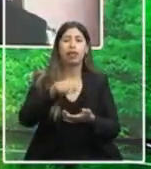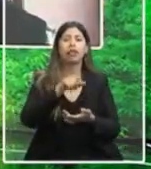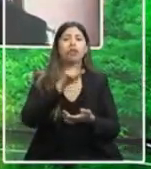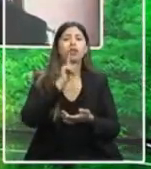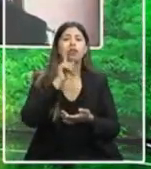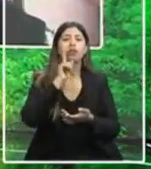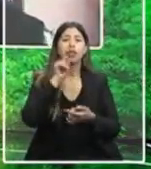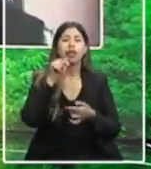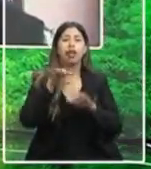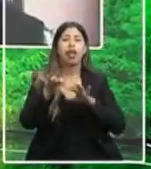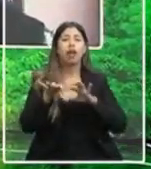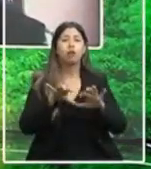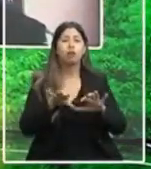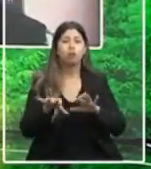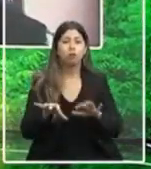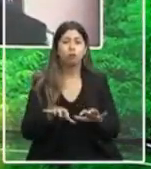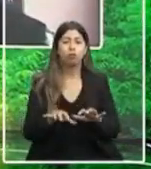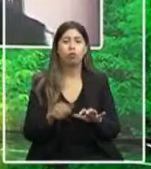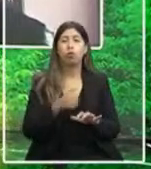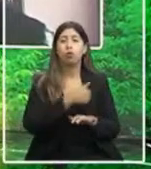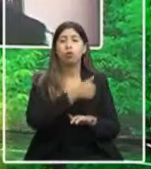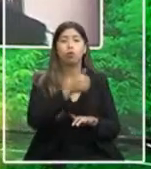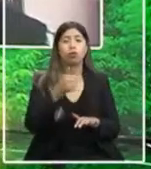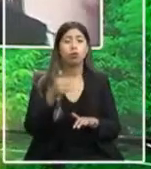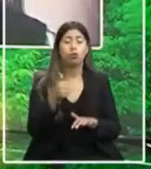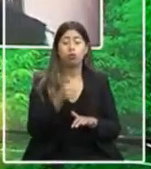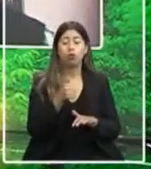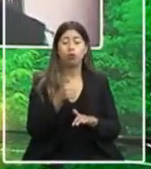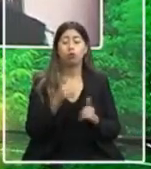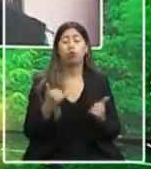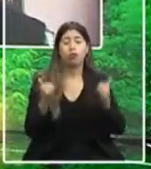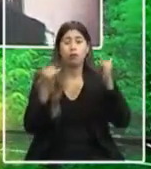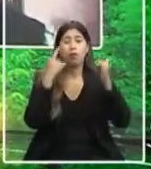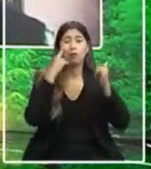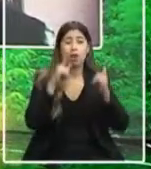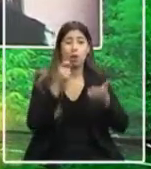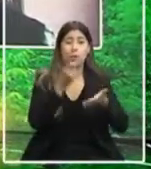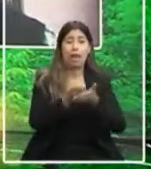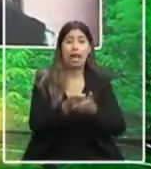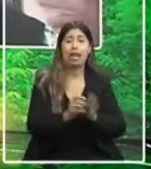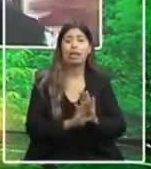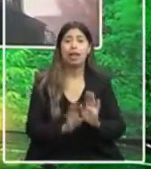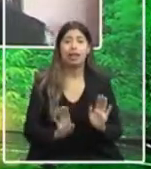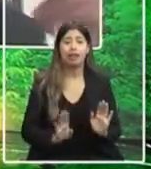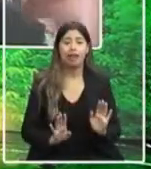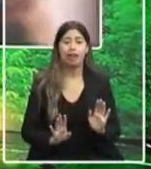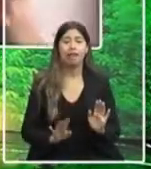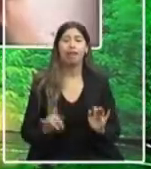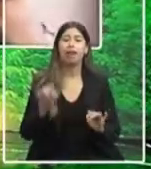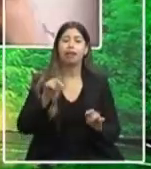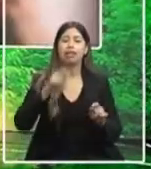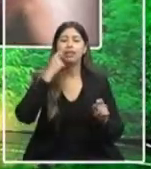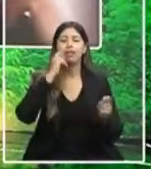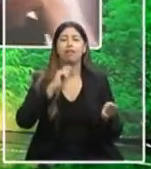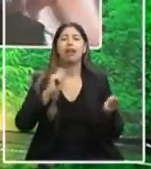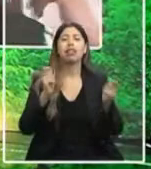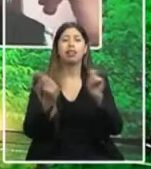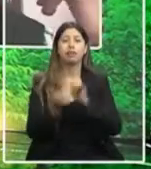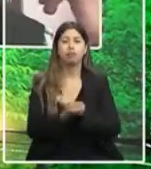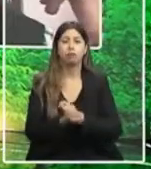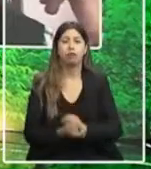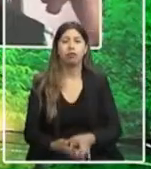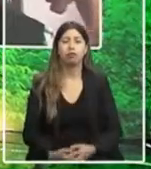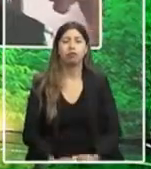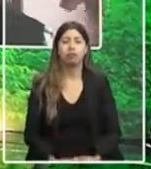for. So that's one class of transformation that we really require. That's the second one. And the third one that you mentioned is how